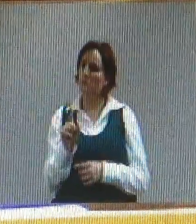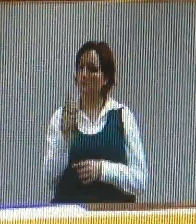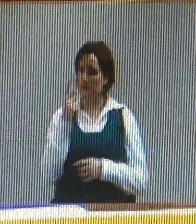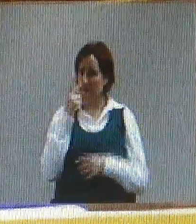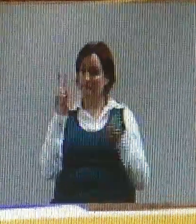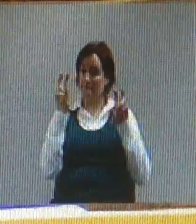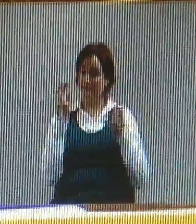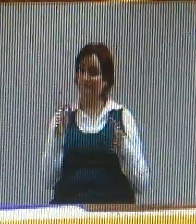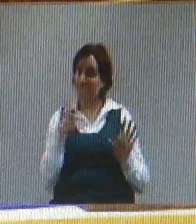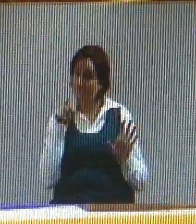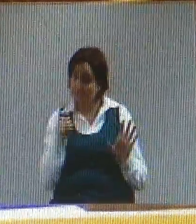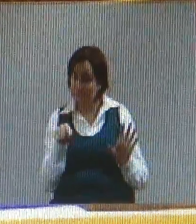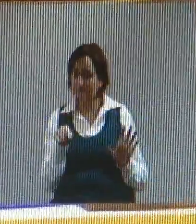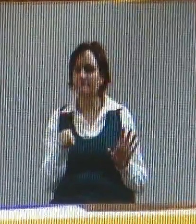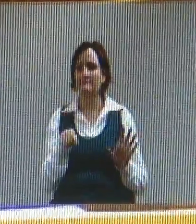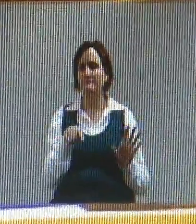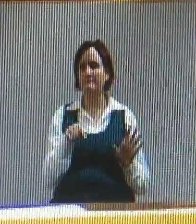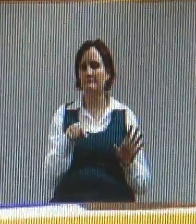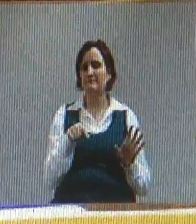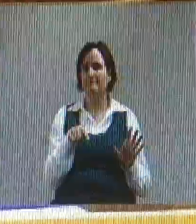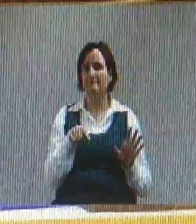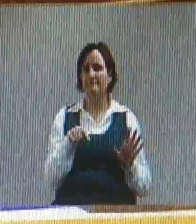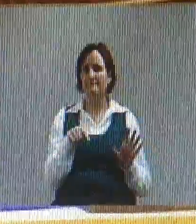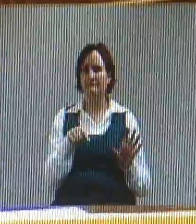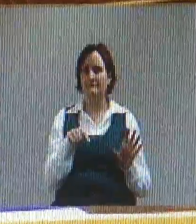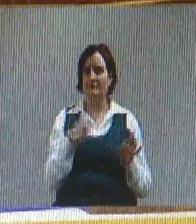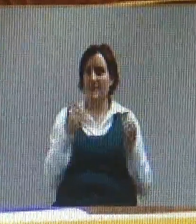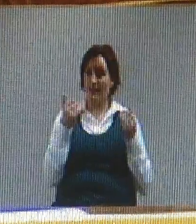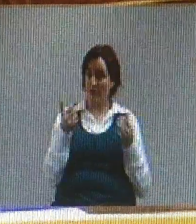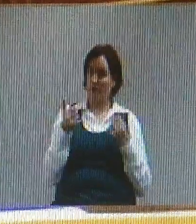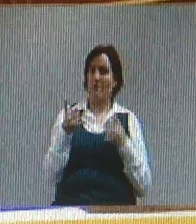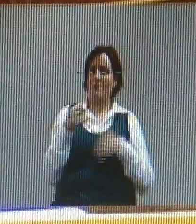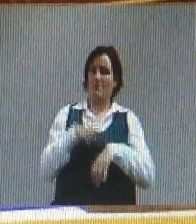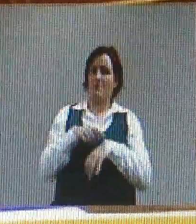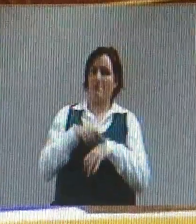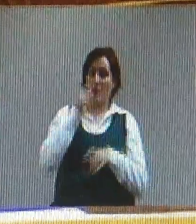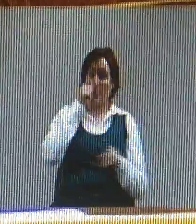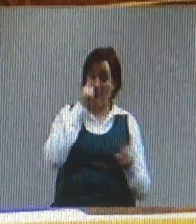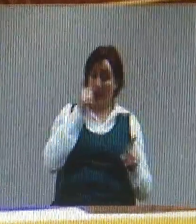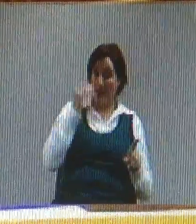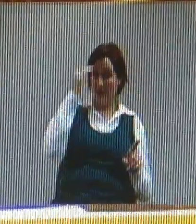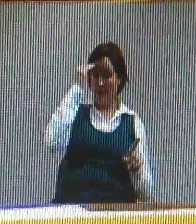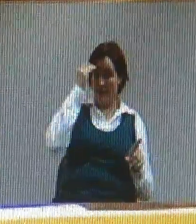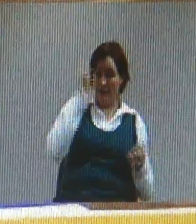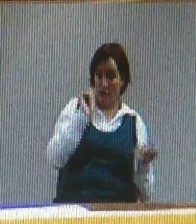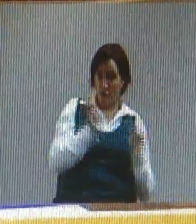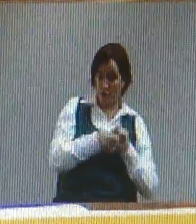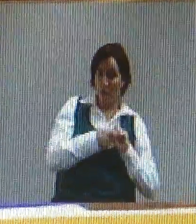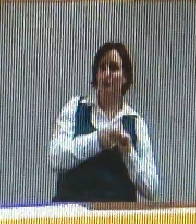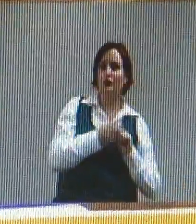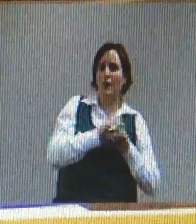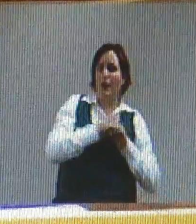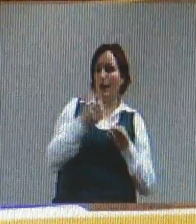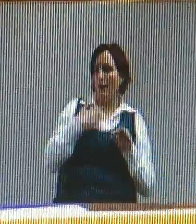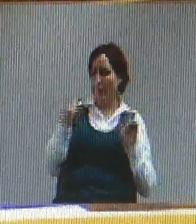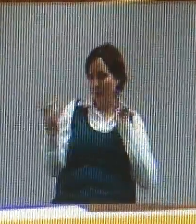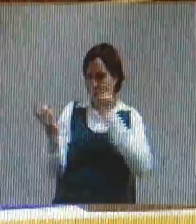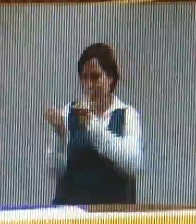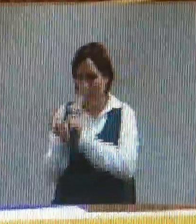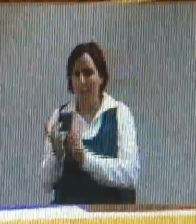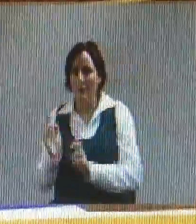in the minds of South African men if we are ever to change the current